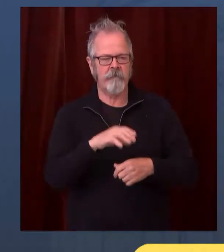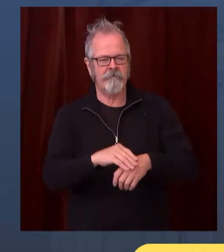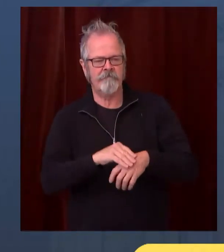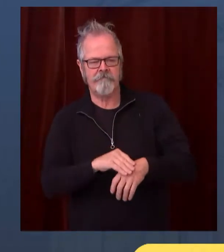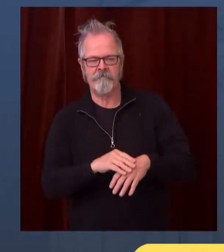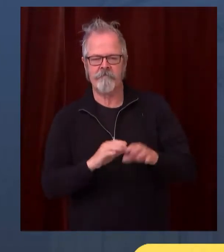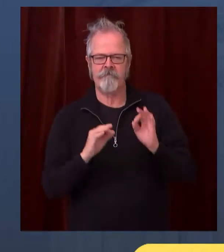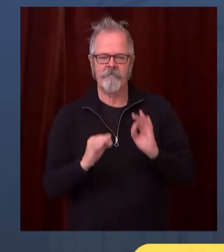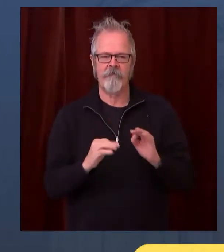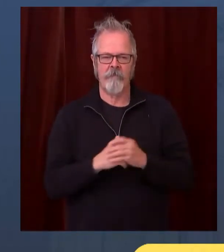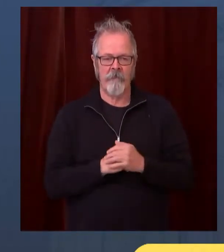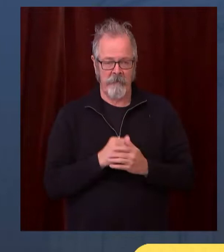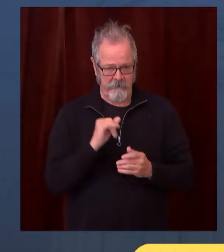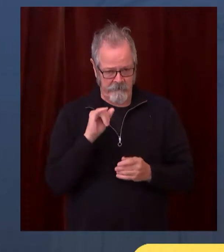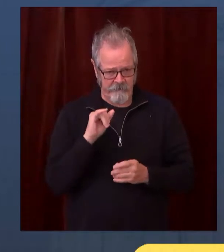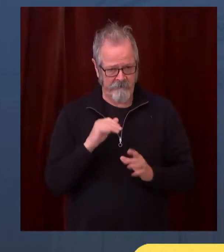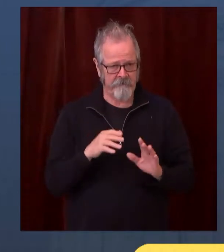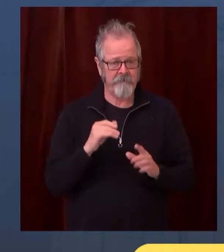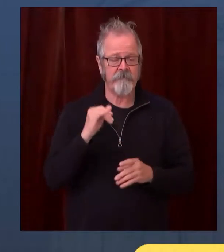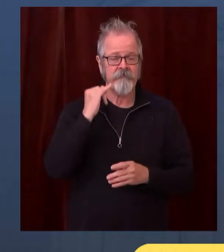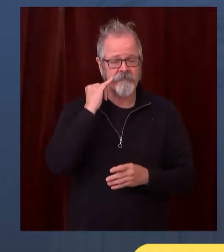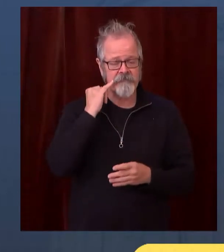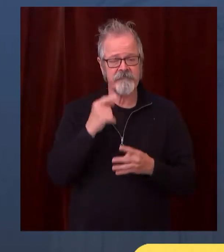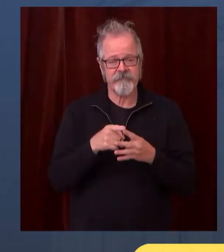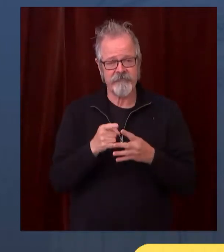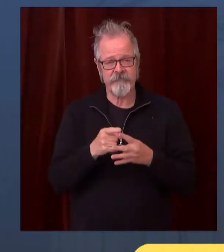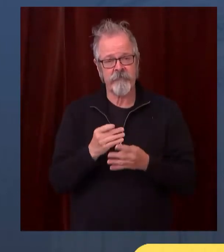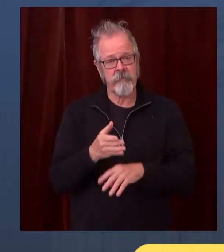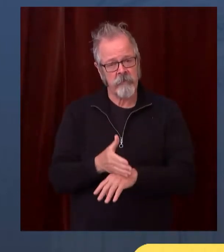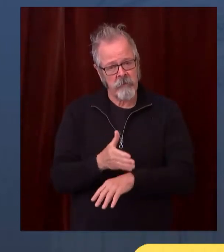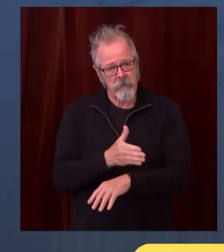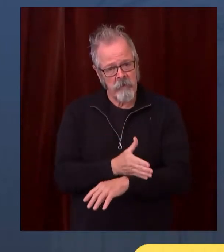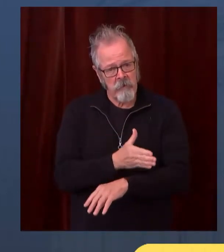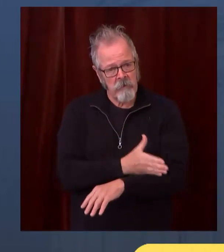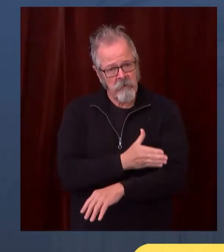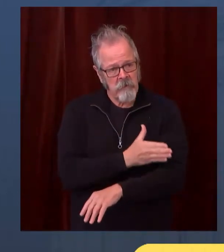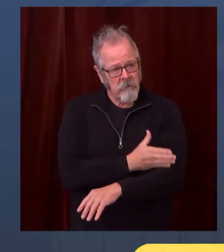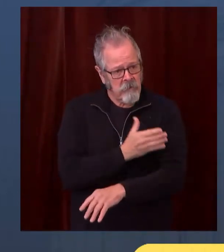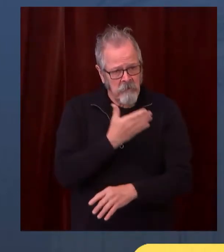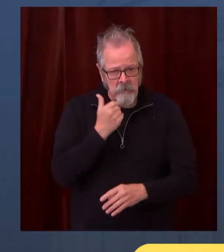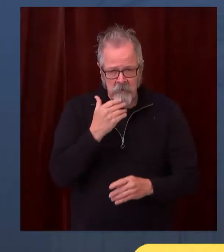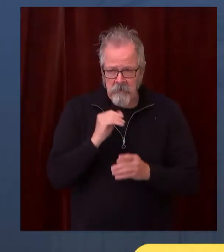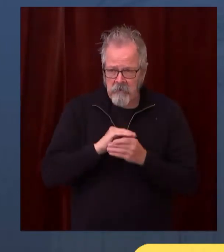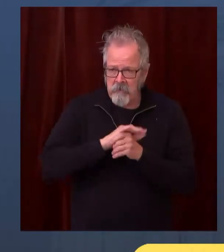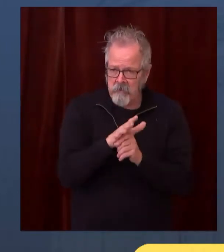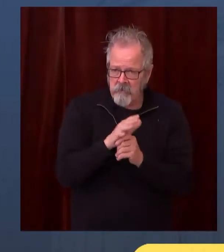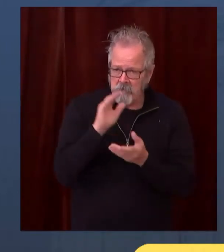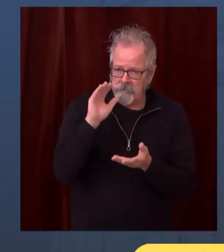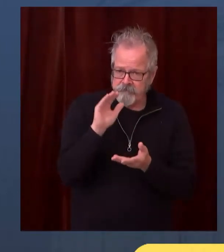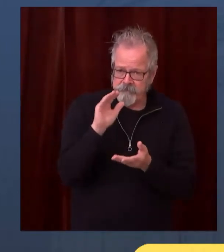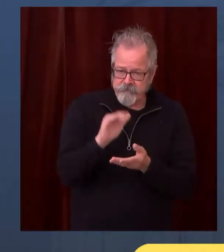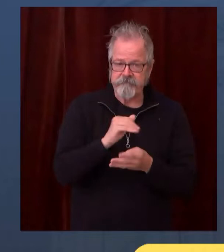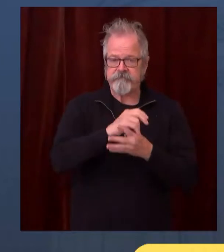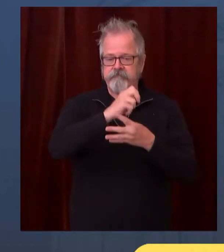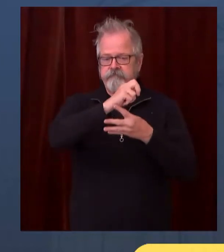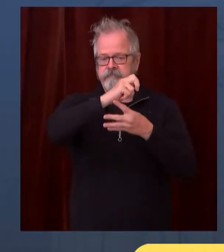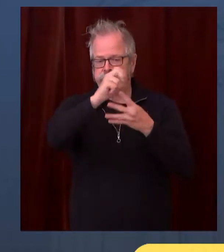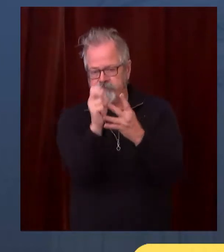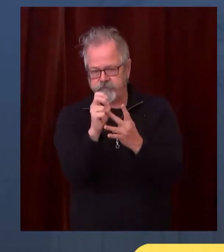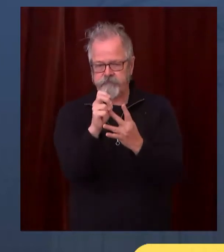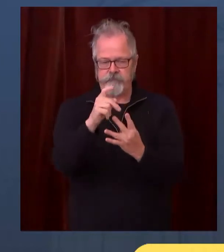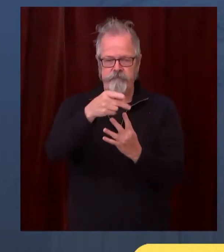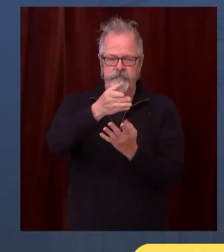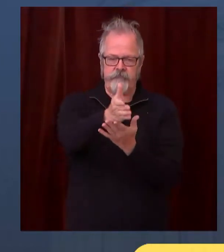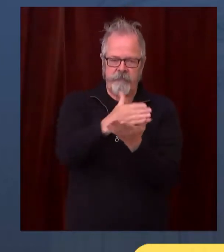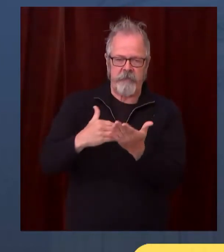community and into the facility itself, that'll be in phase 2. And in phase 2, these activities are allowed with